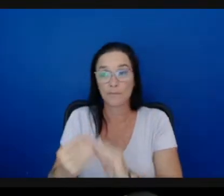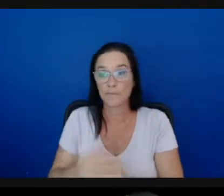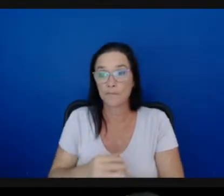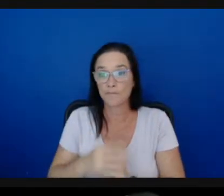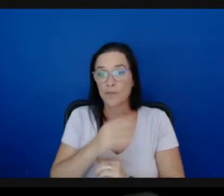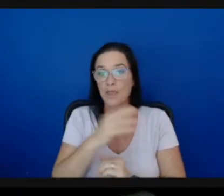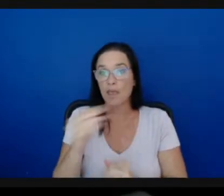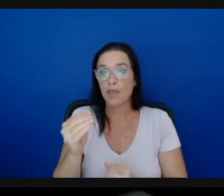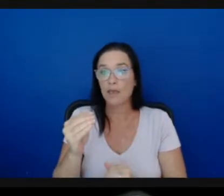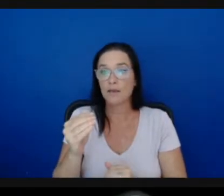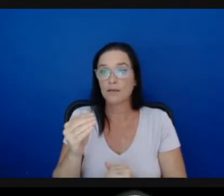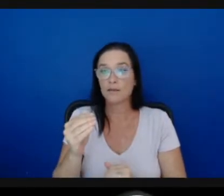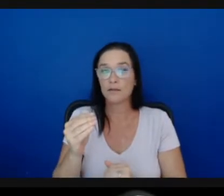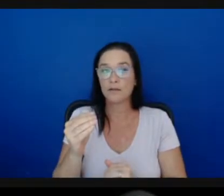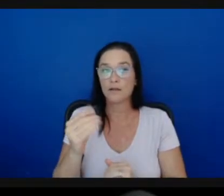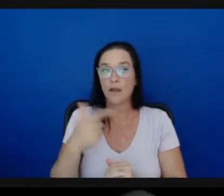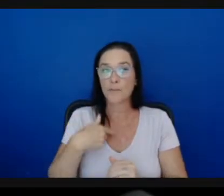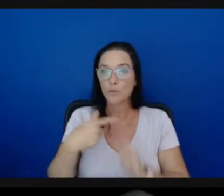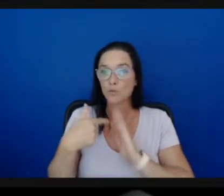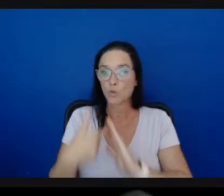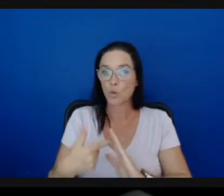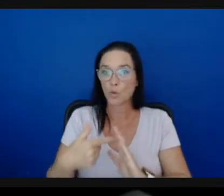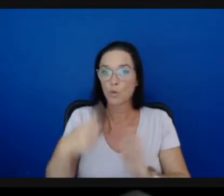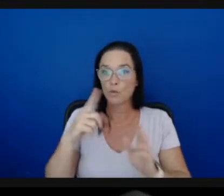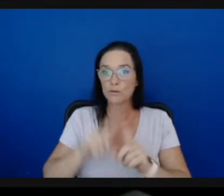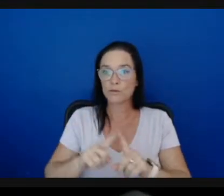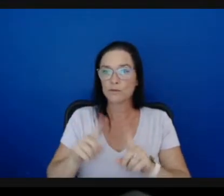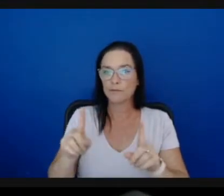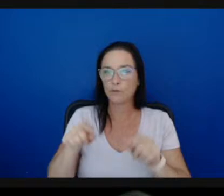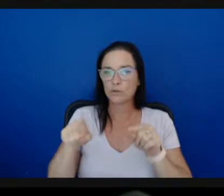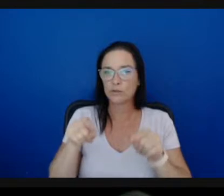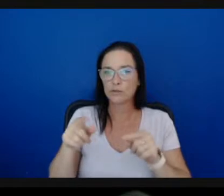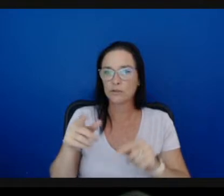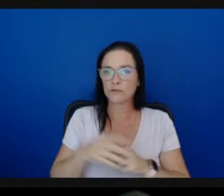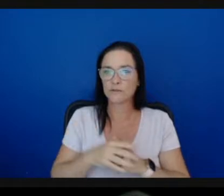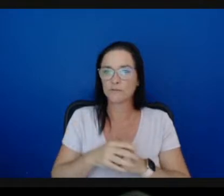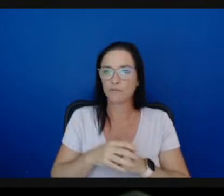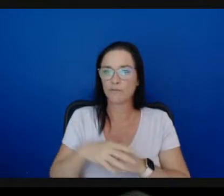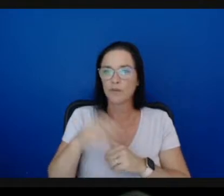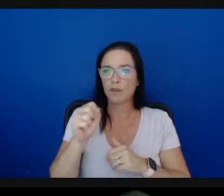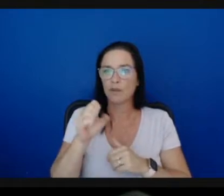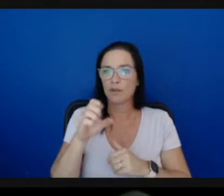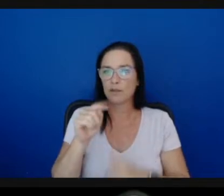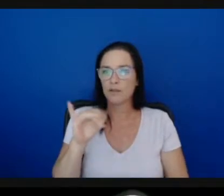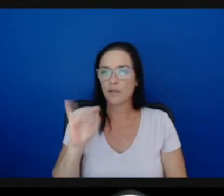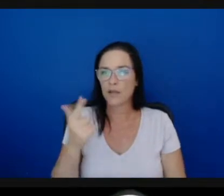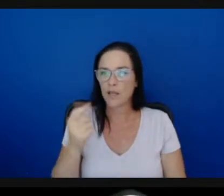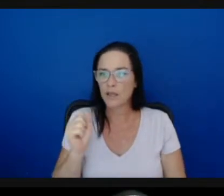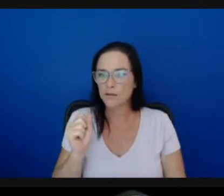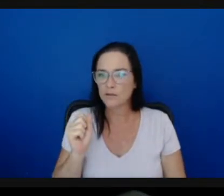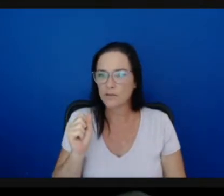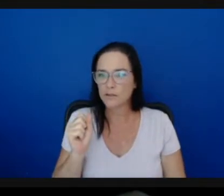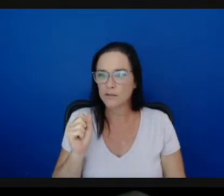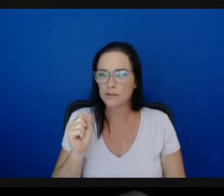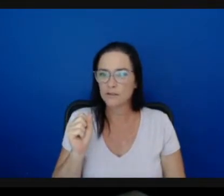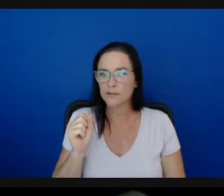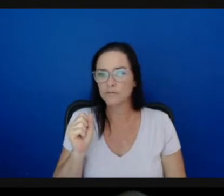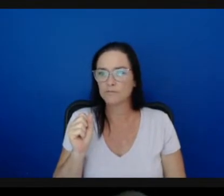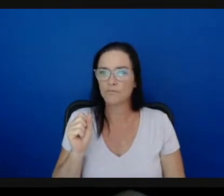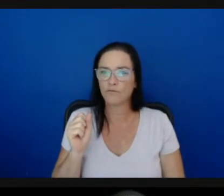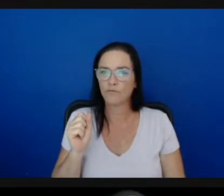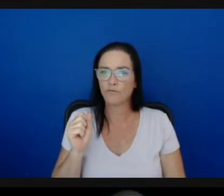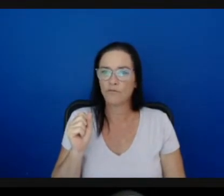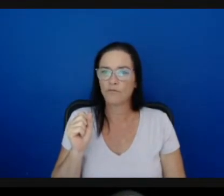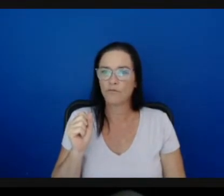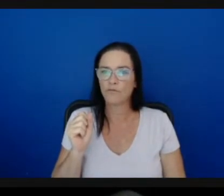And I'm going to show you what the difference is here. If I go to the settings and let's plot the earth,